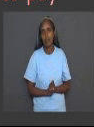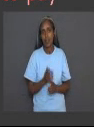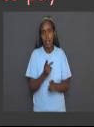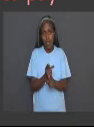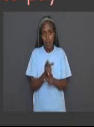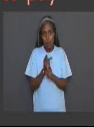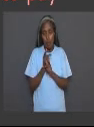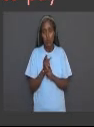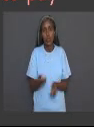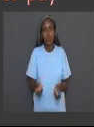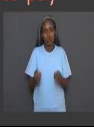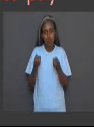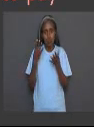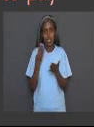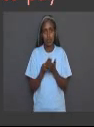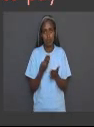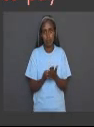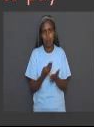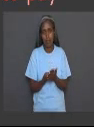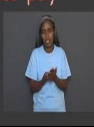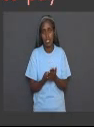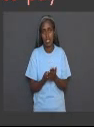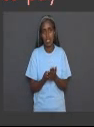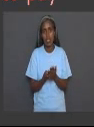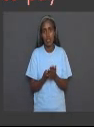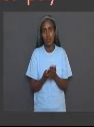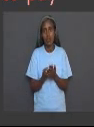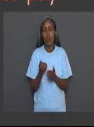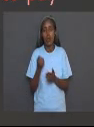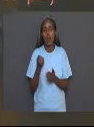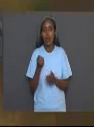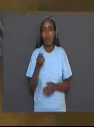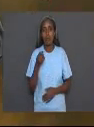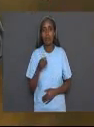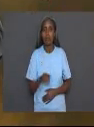Borrowing too much money may even lead to bankruptcy.